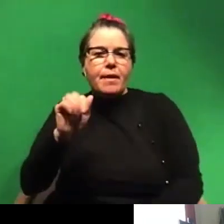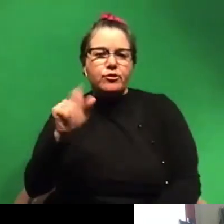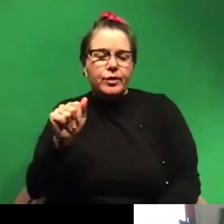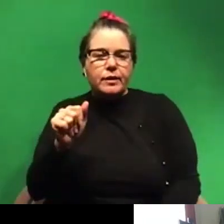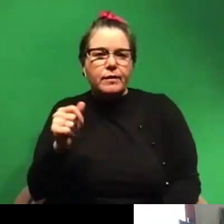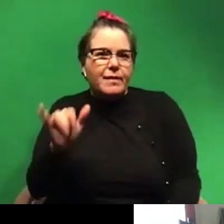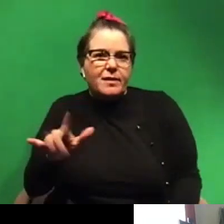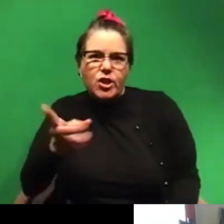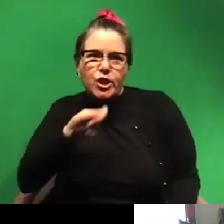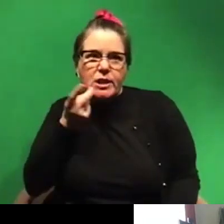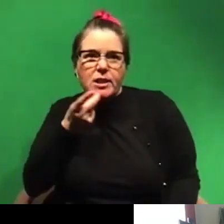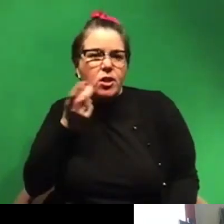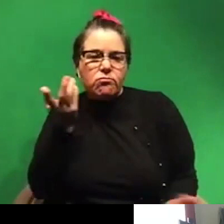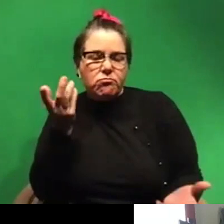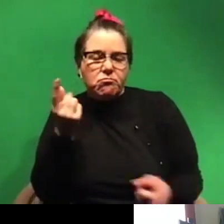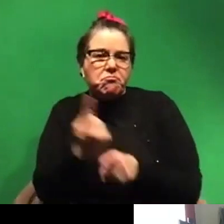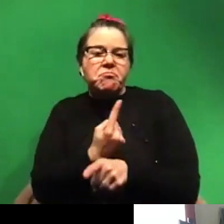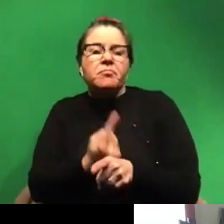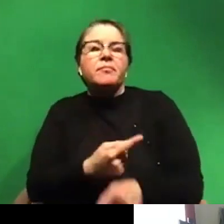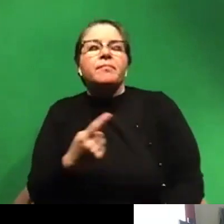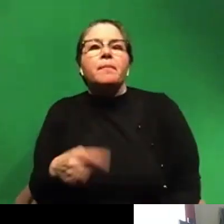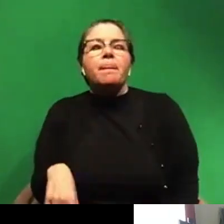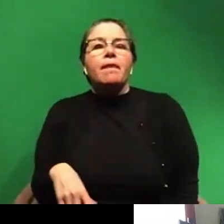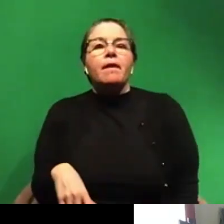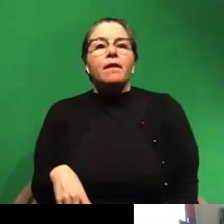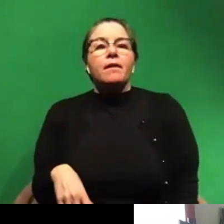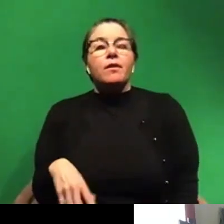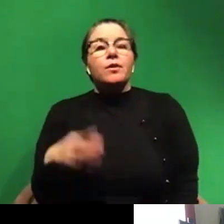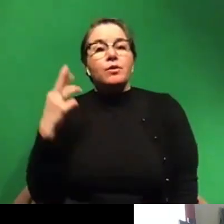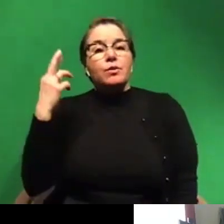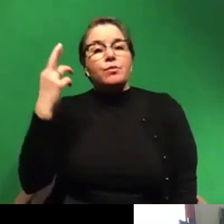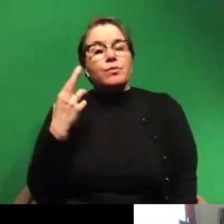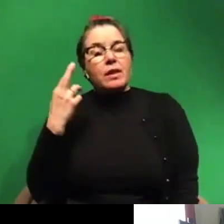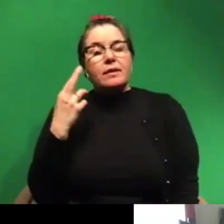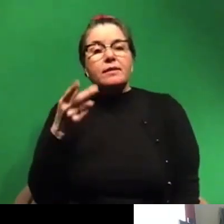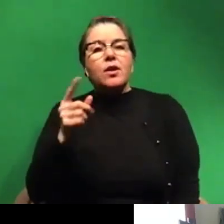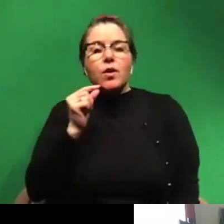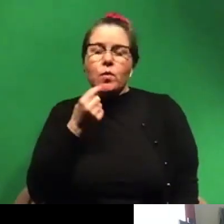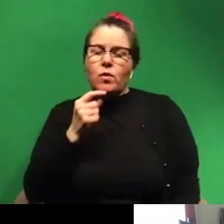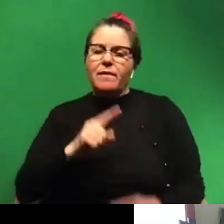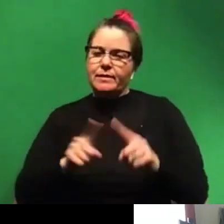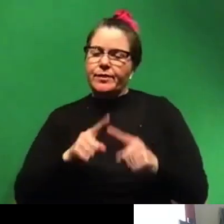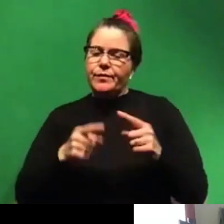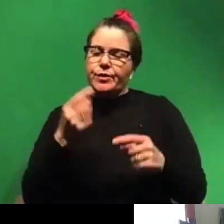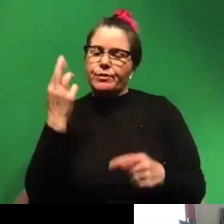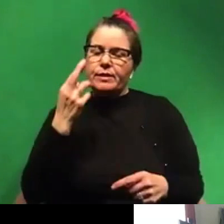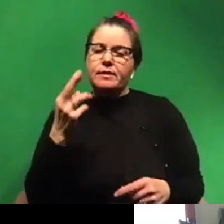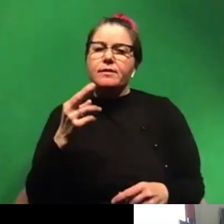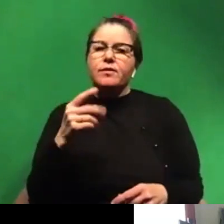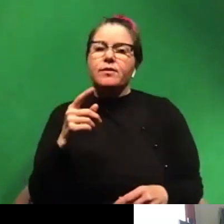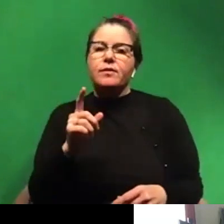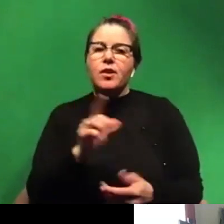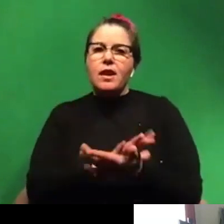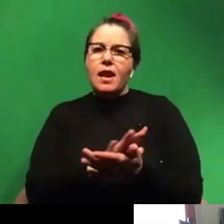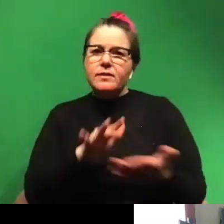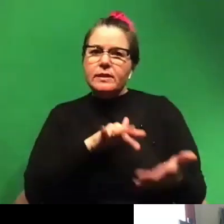dinner for a dictyostelium. But we realized that, okay, so dictyostelium are cool for a lot of reasons. They're really, really nice for studying in